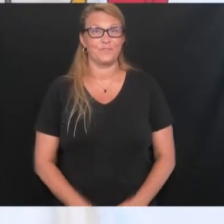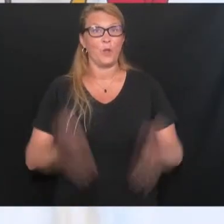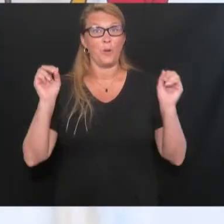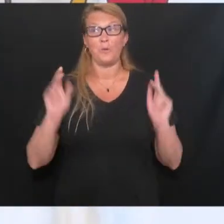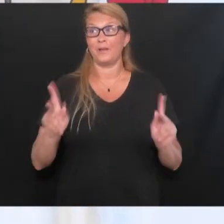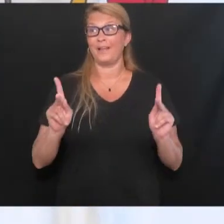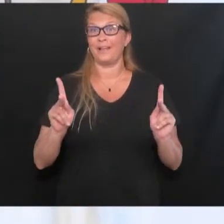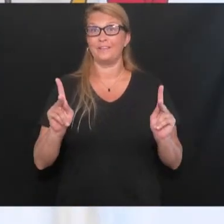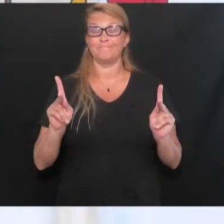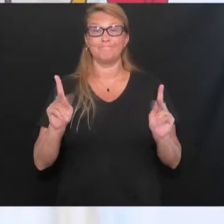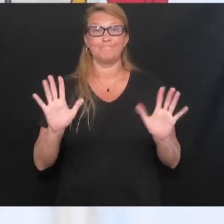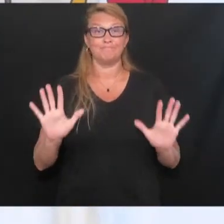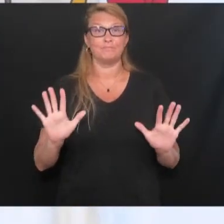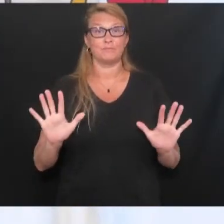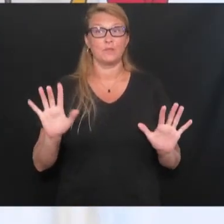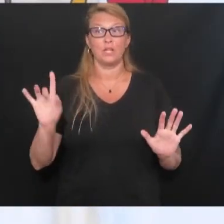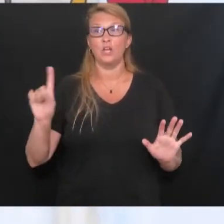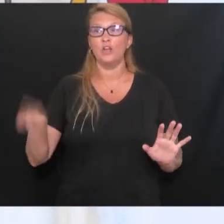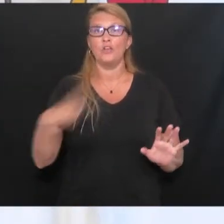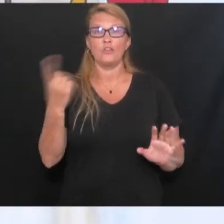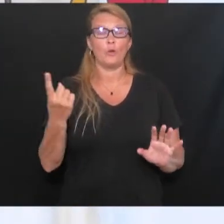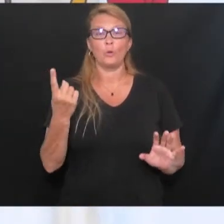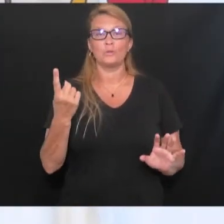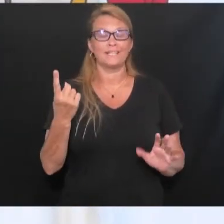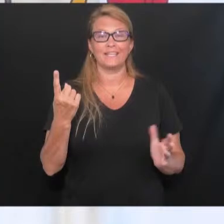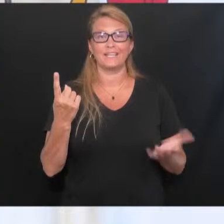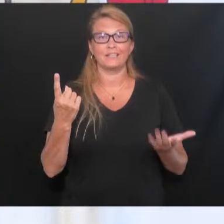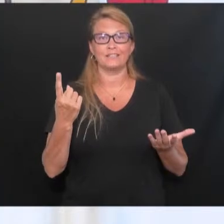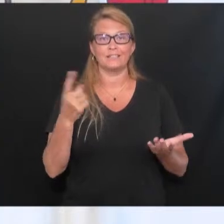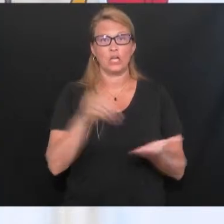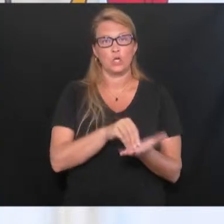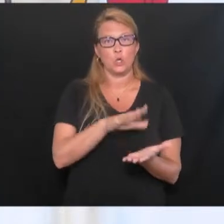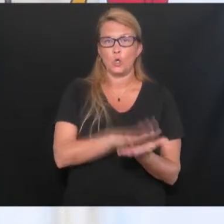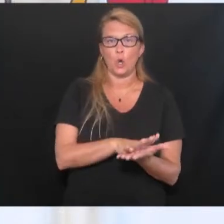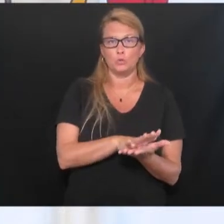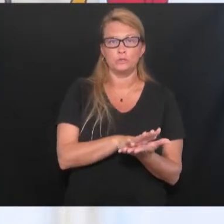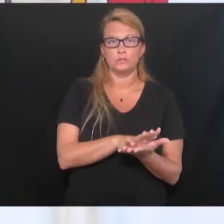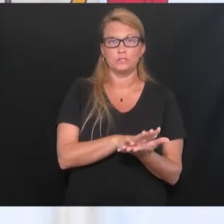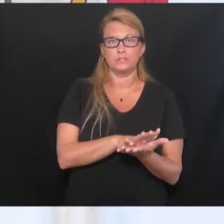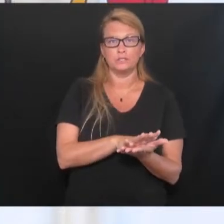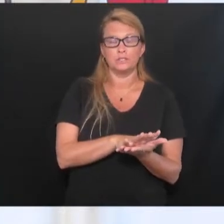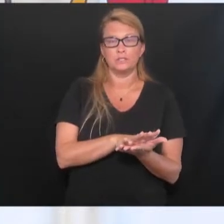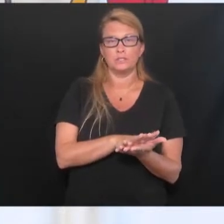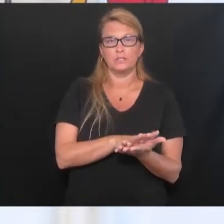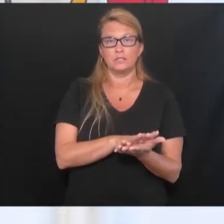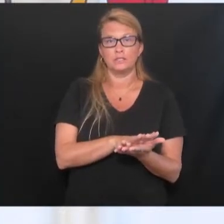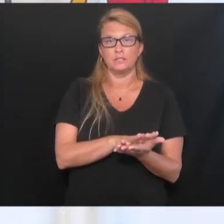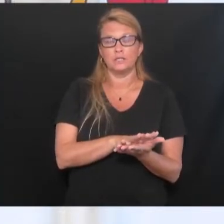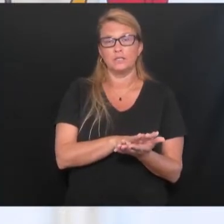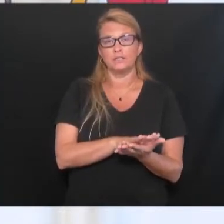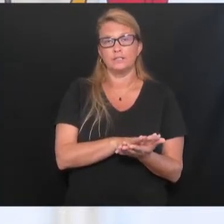think the only risk that the only notes that I've made are